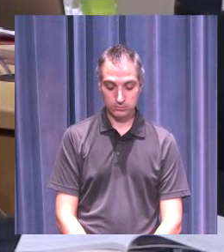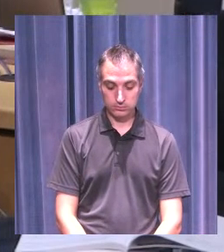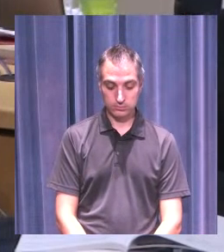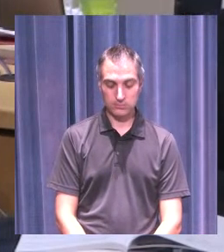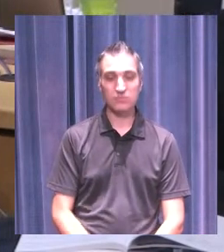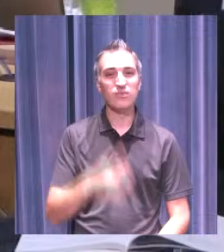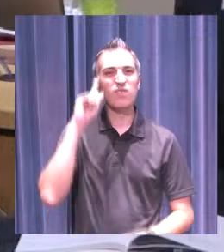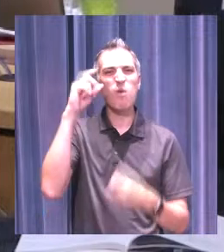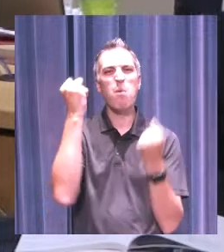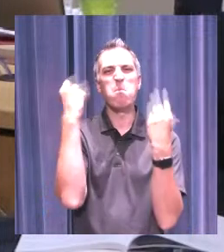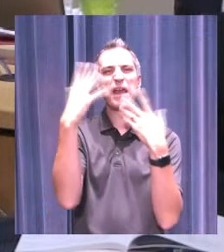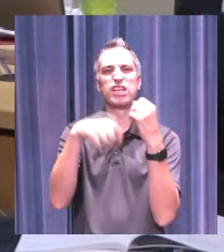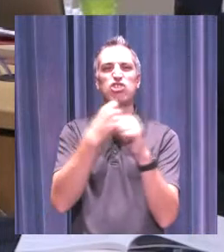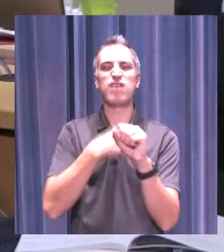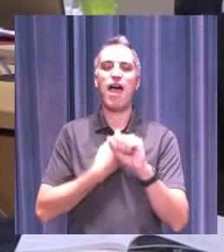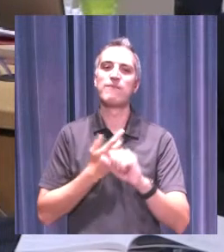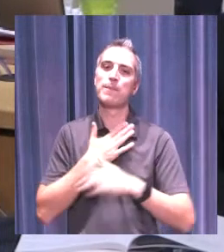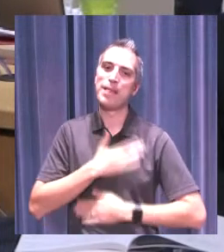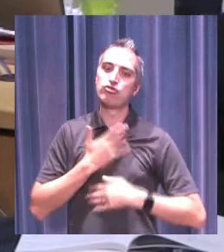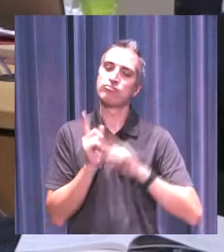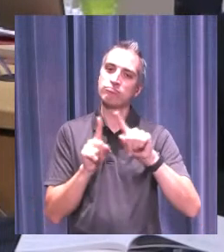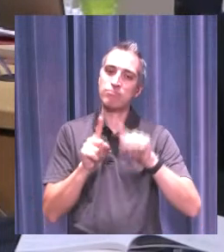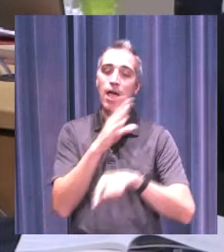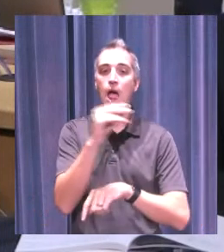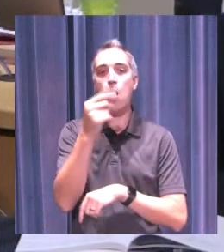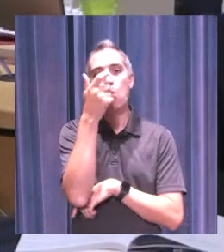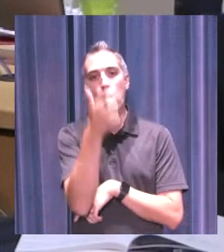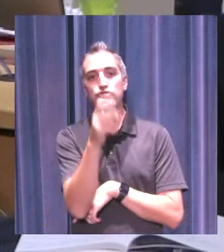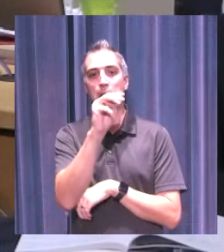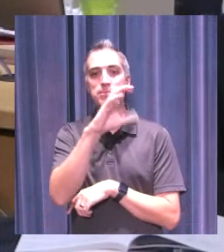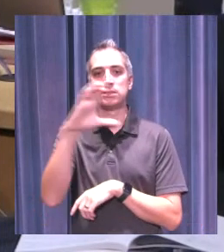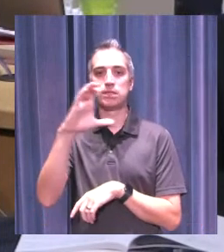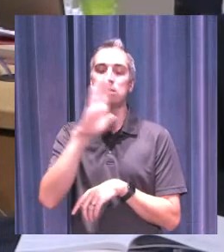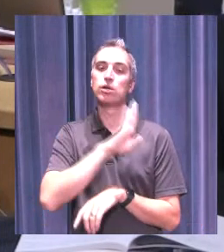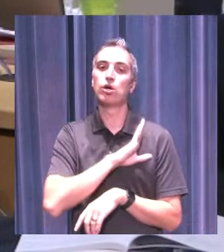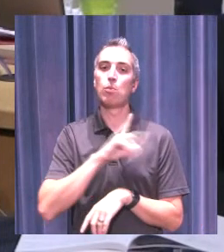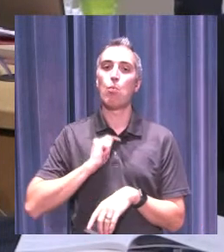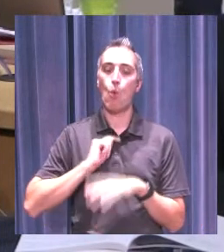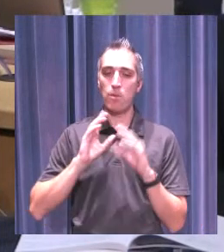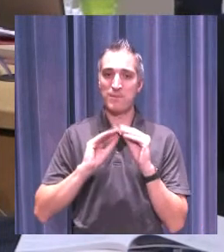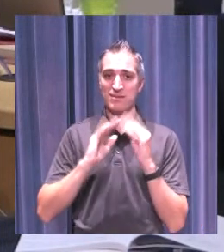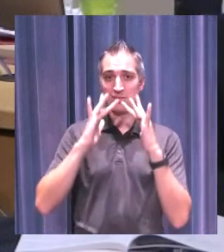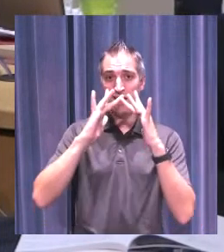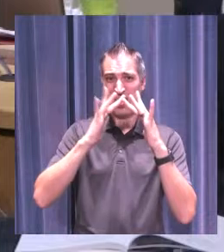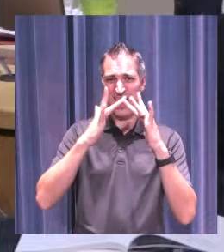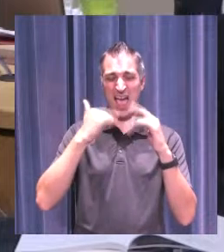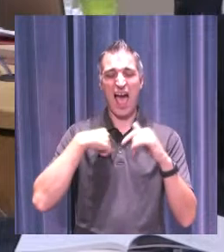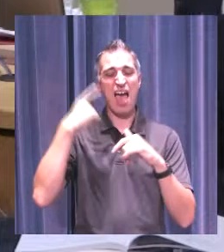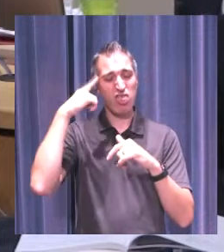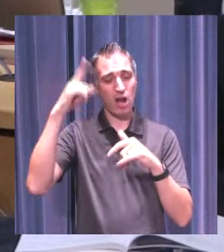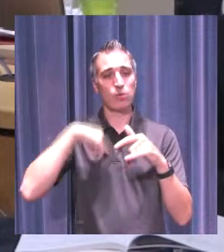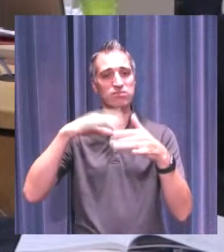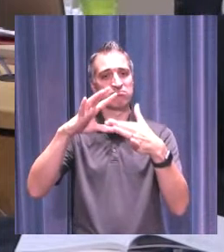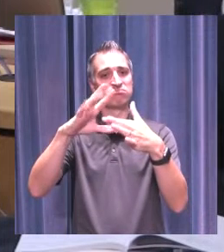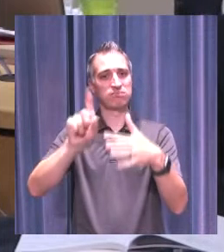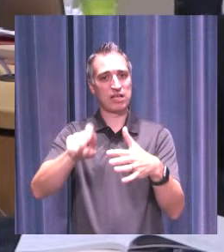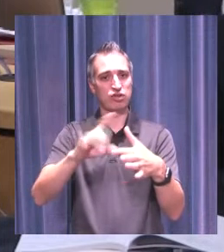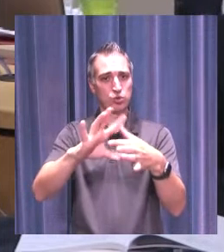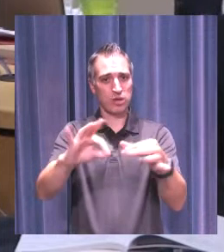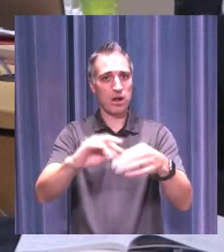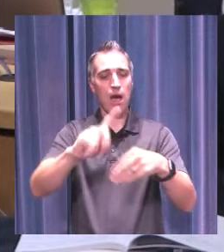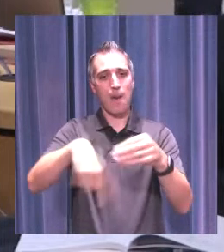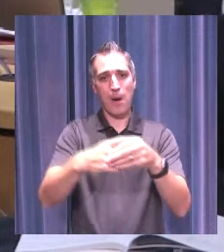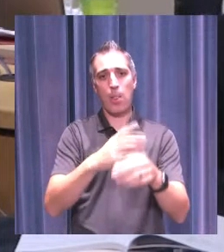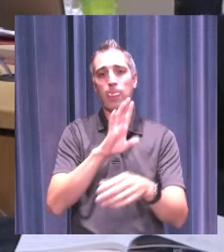For decades, I have the pleasure of attending and also watching MCC board meetings online. I found it necessary to voice my concerns regarding